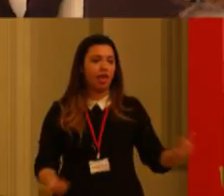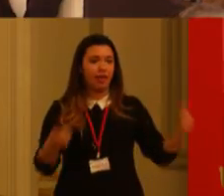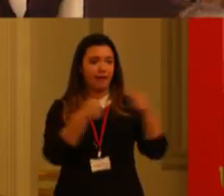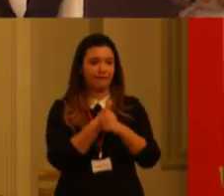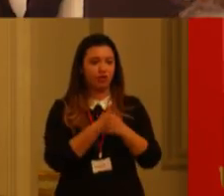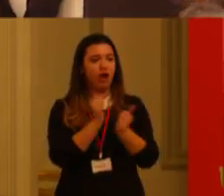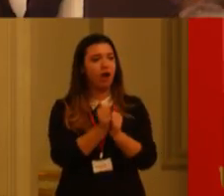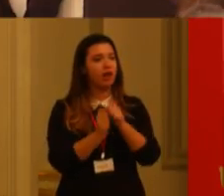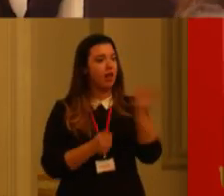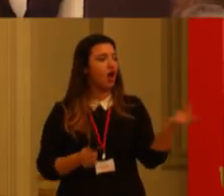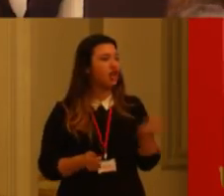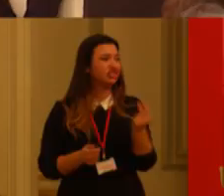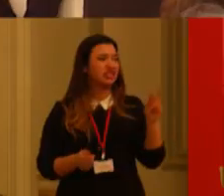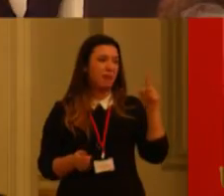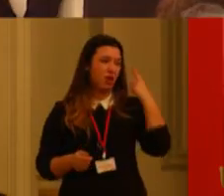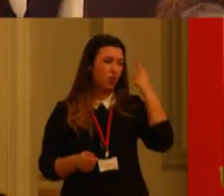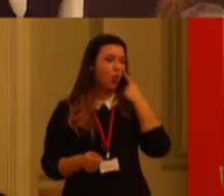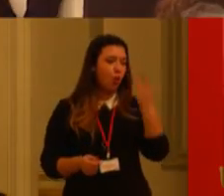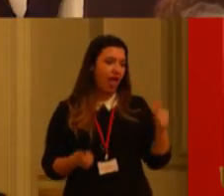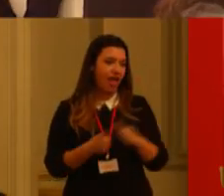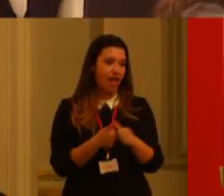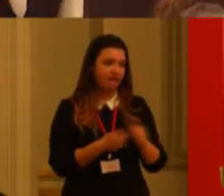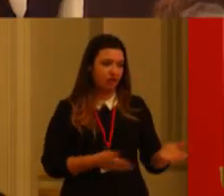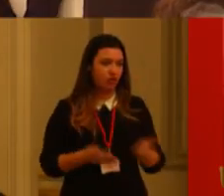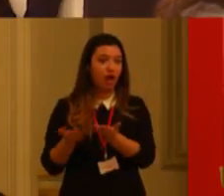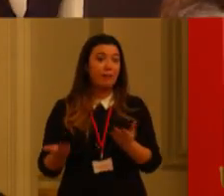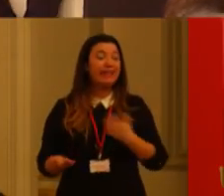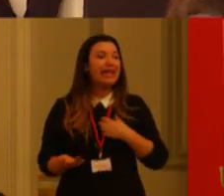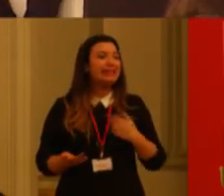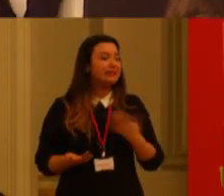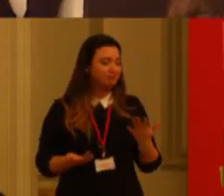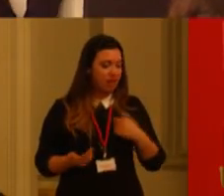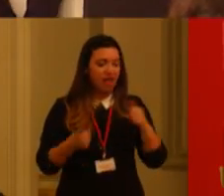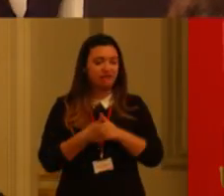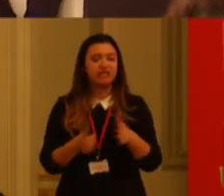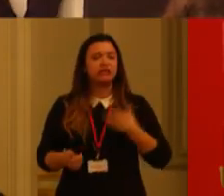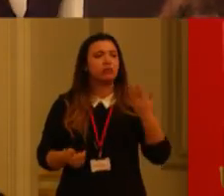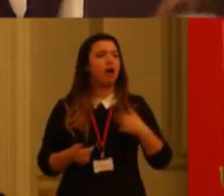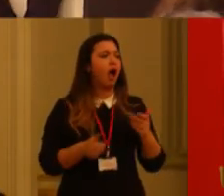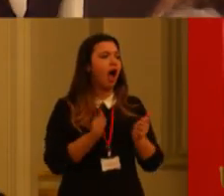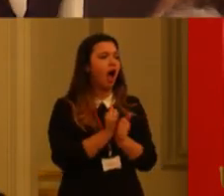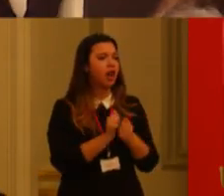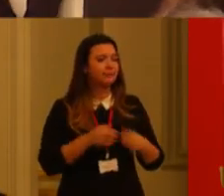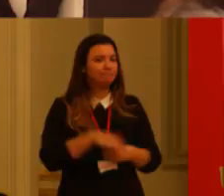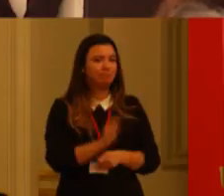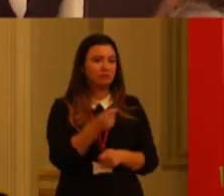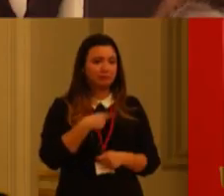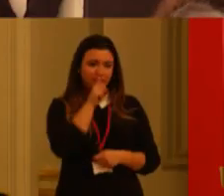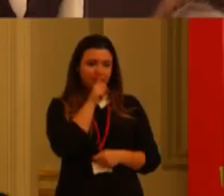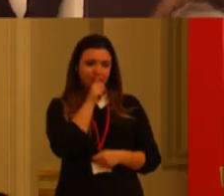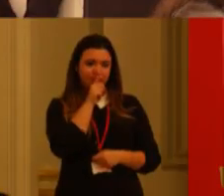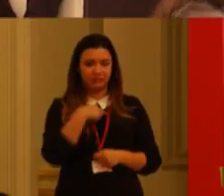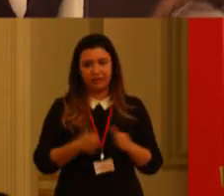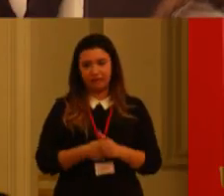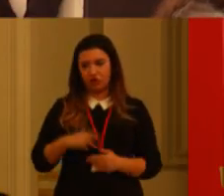lesbian identity. Yeah, most of them get married. It's not their preference, but they try to somehow run away